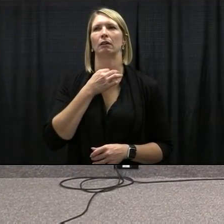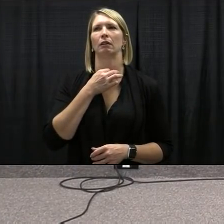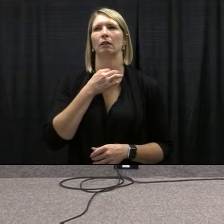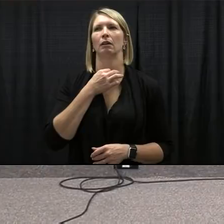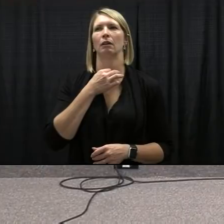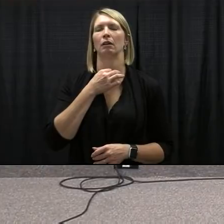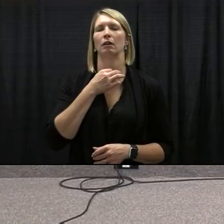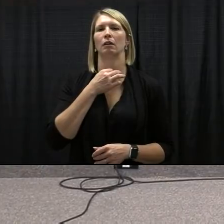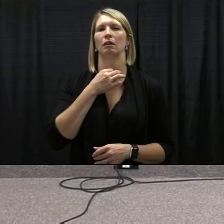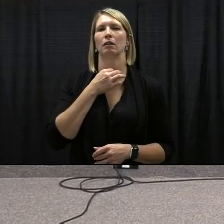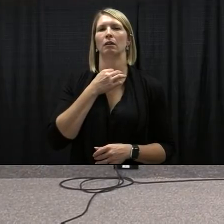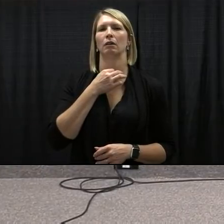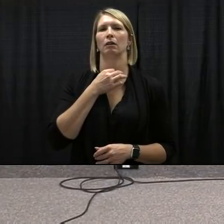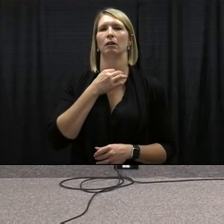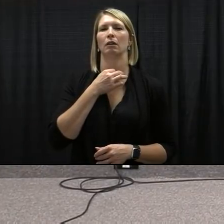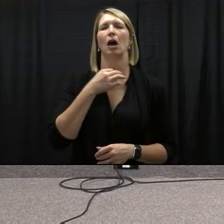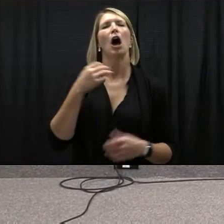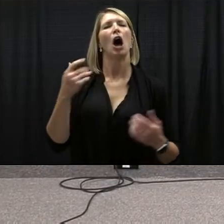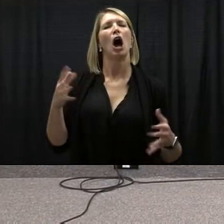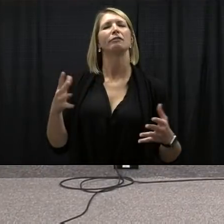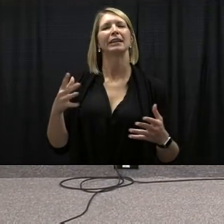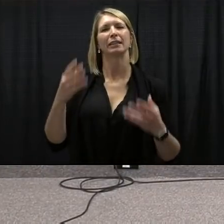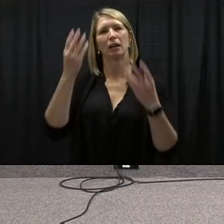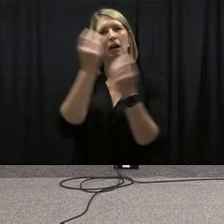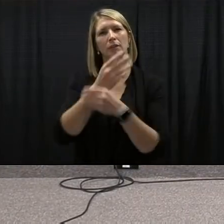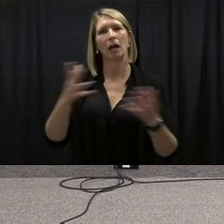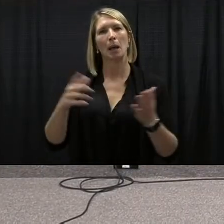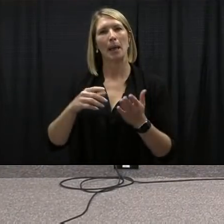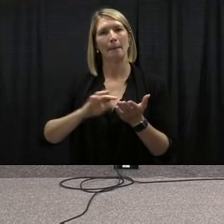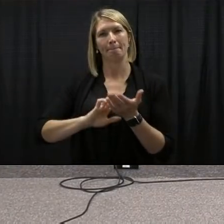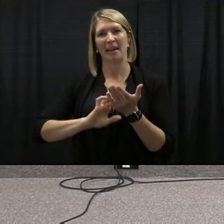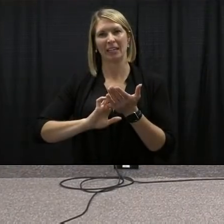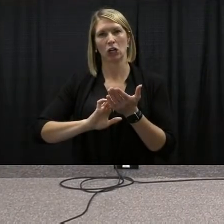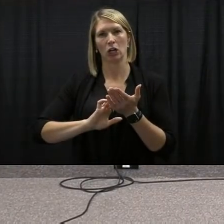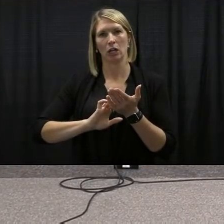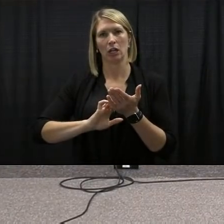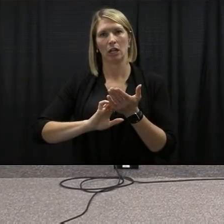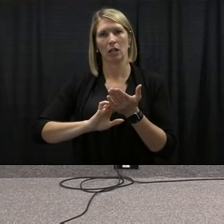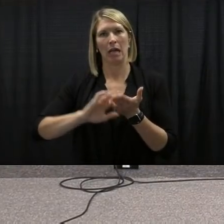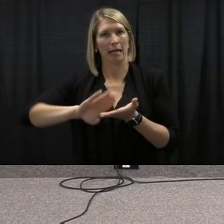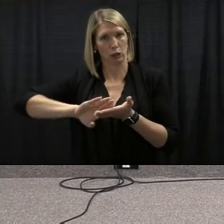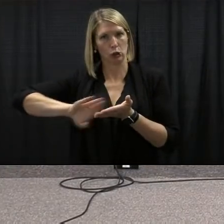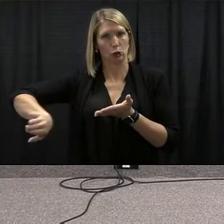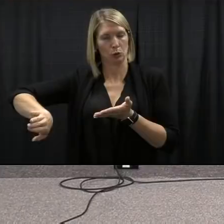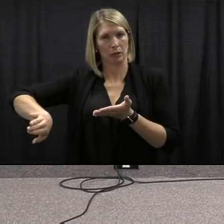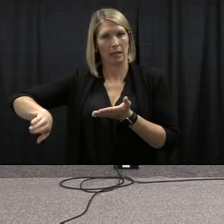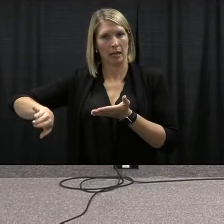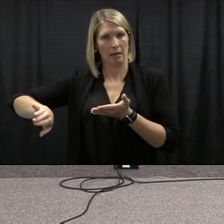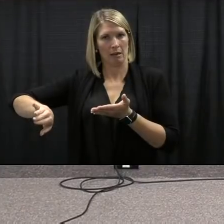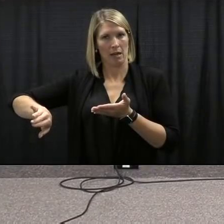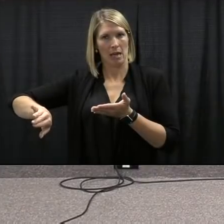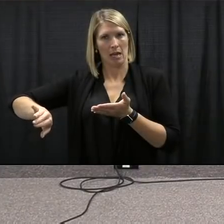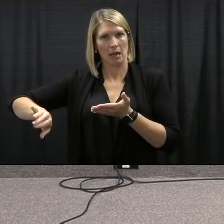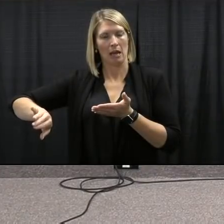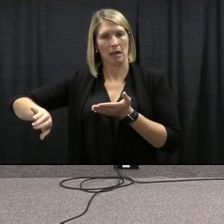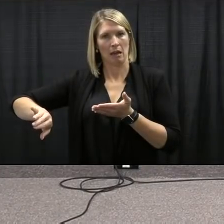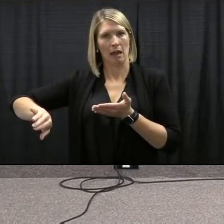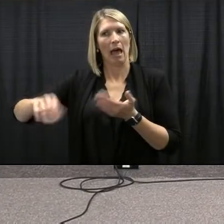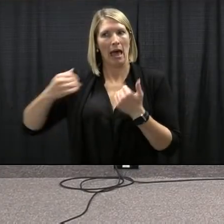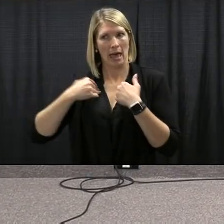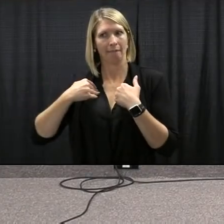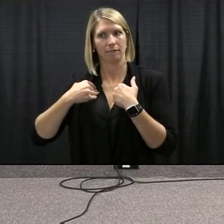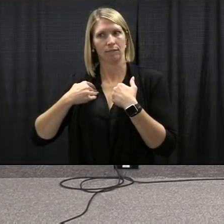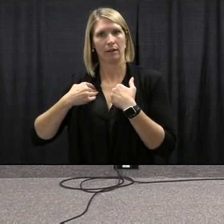that for those who have a medical exemption, they will be issued a vaccine passport, the same as those